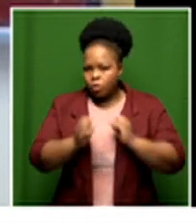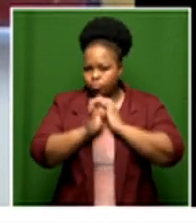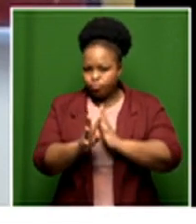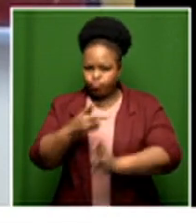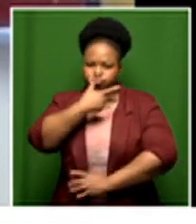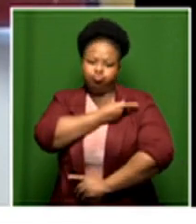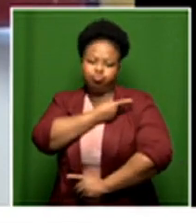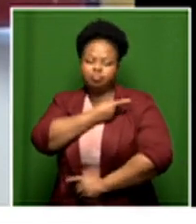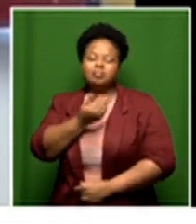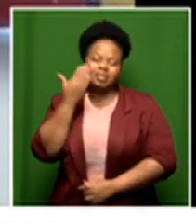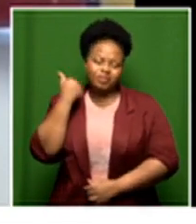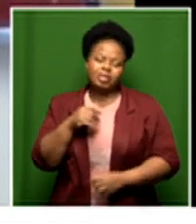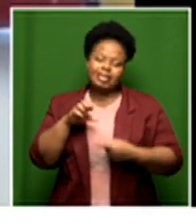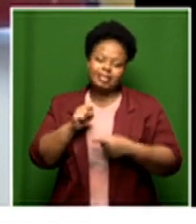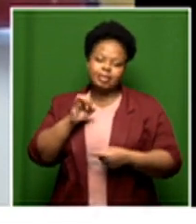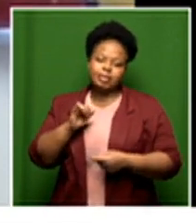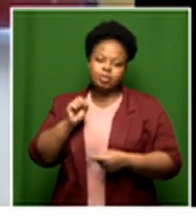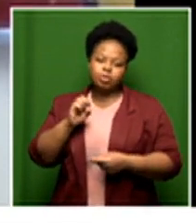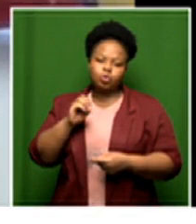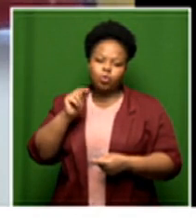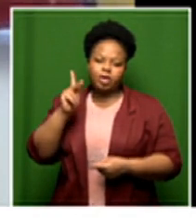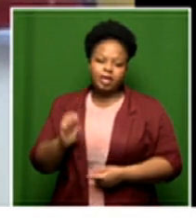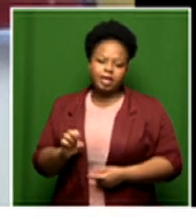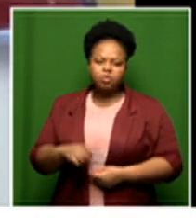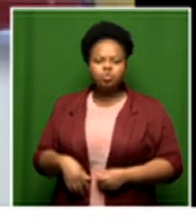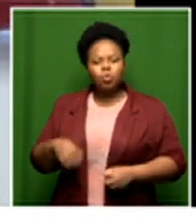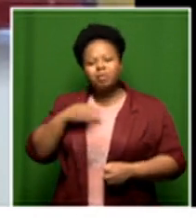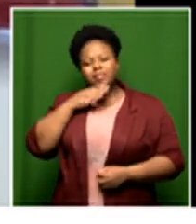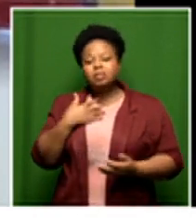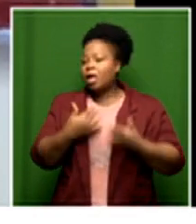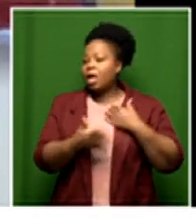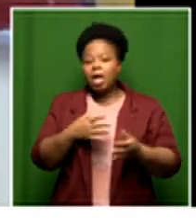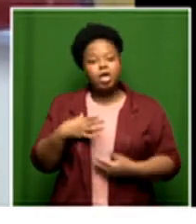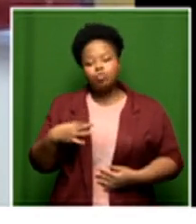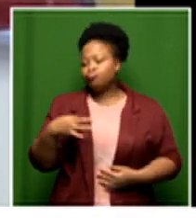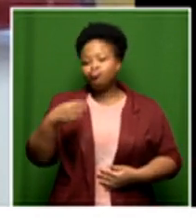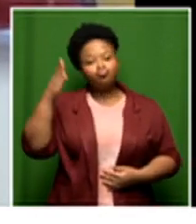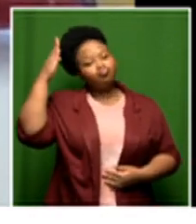I've already alluded to, the Sisonke project. So it's an open study. It means anyone can